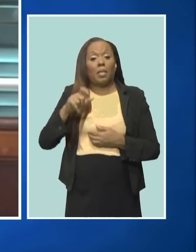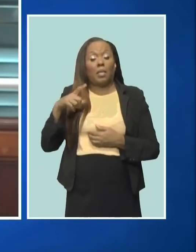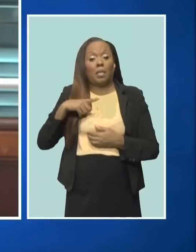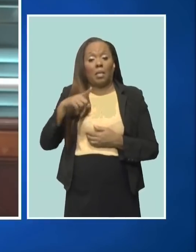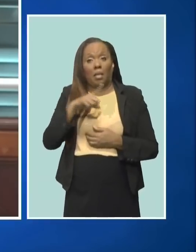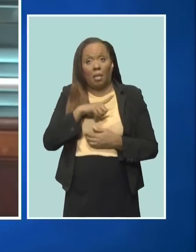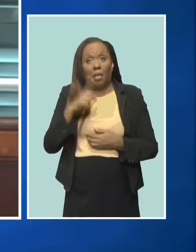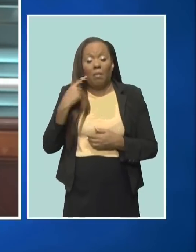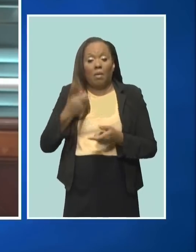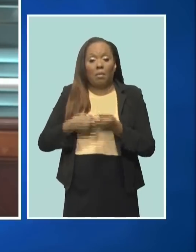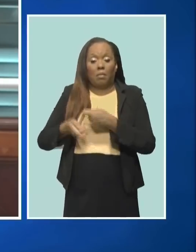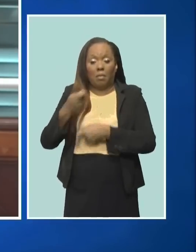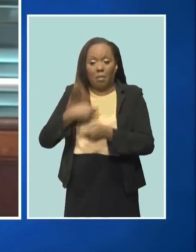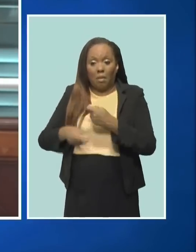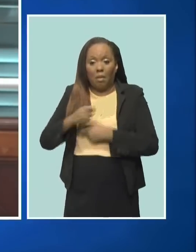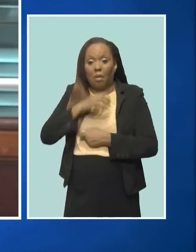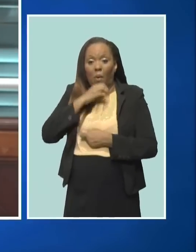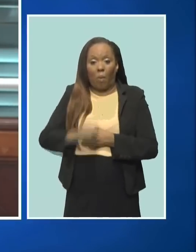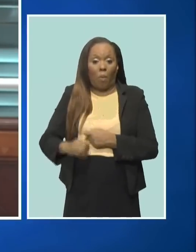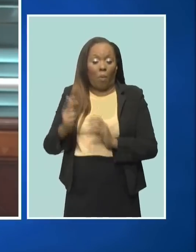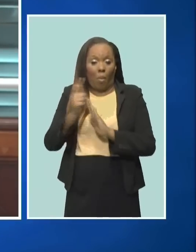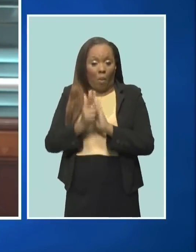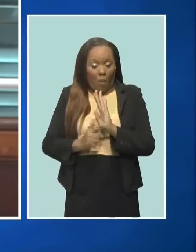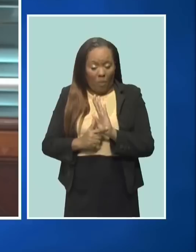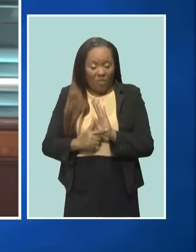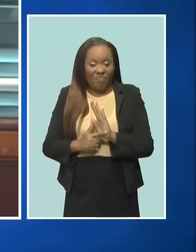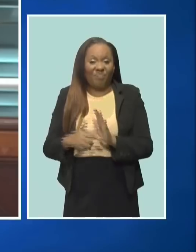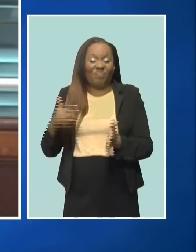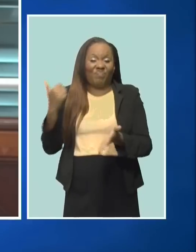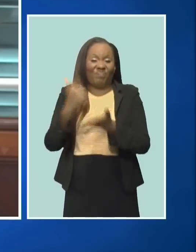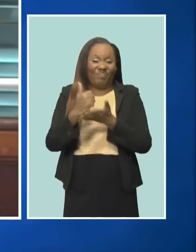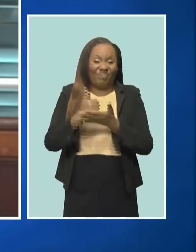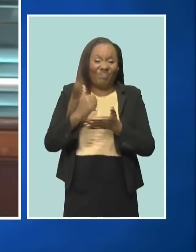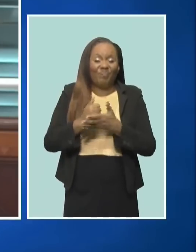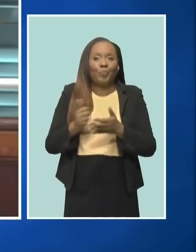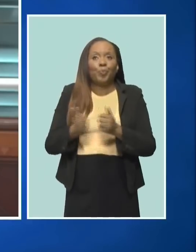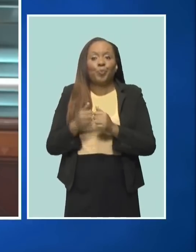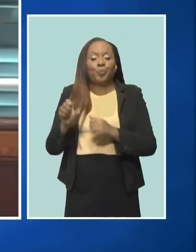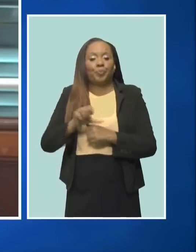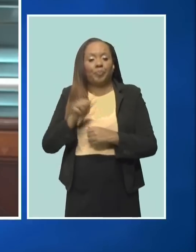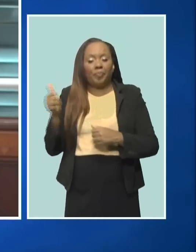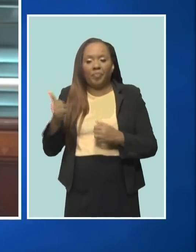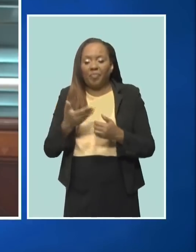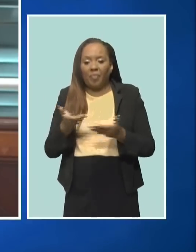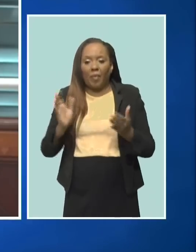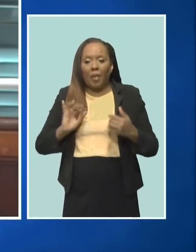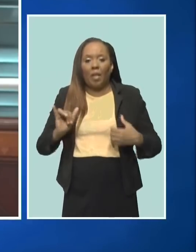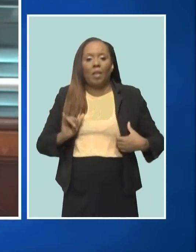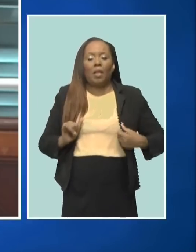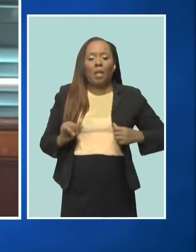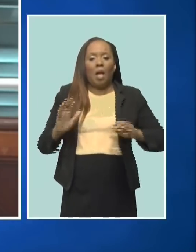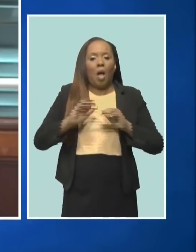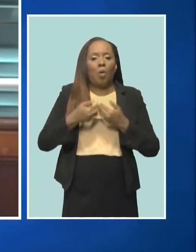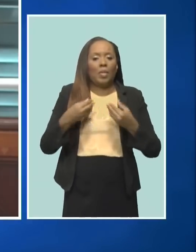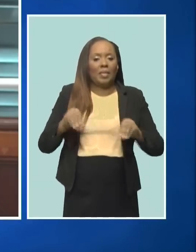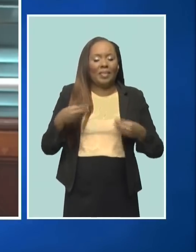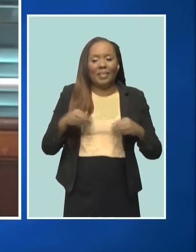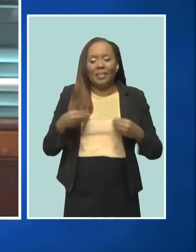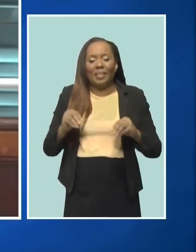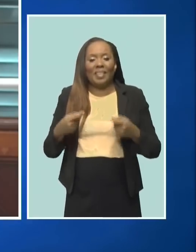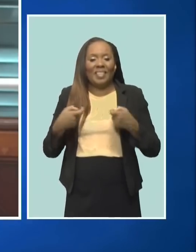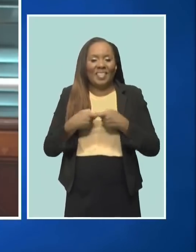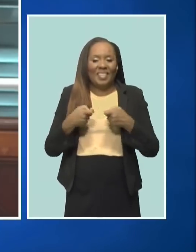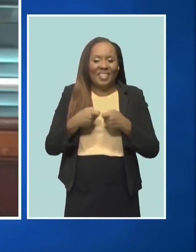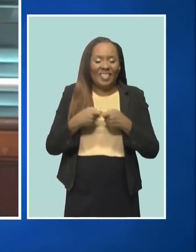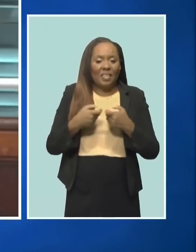and replace that which took place before and help us with other areas like interconnection and the sale of electricity to the utility,